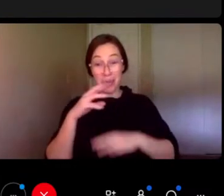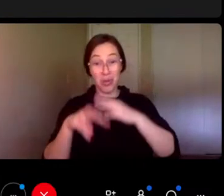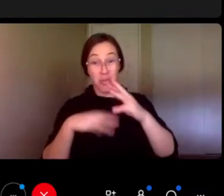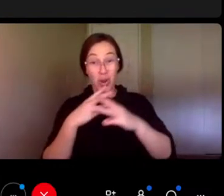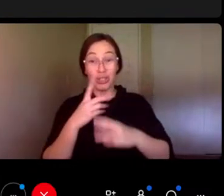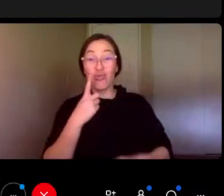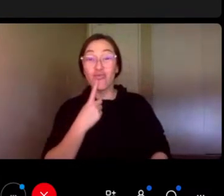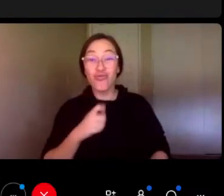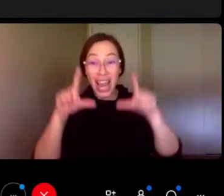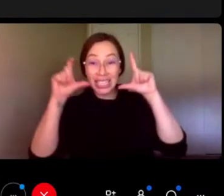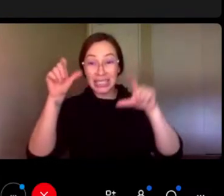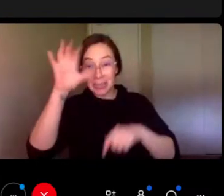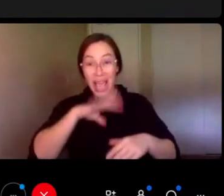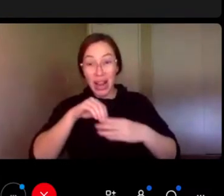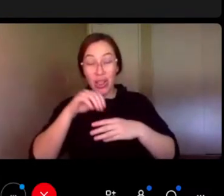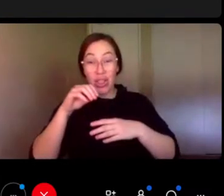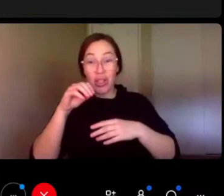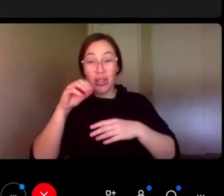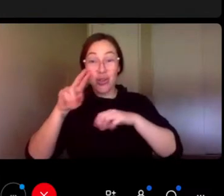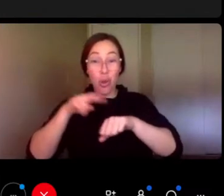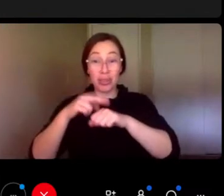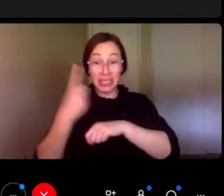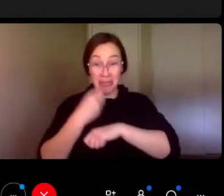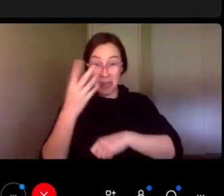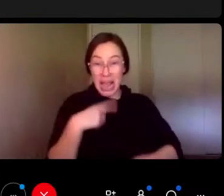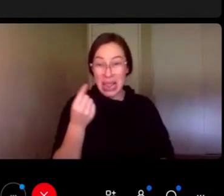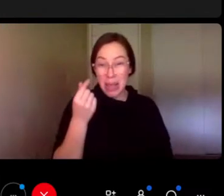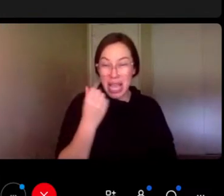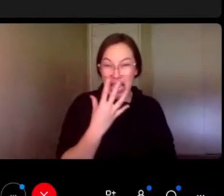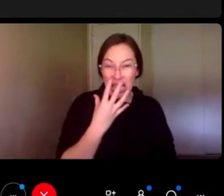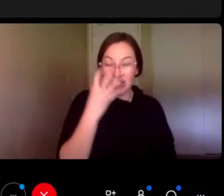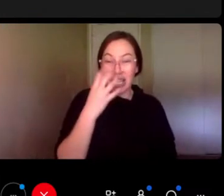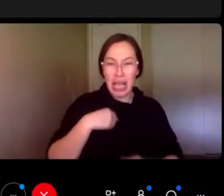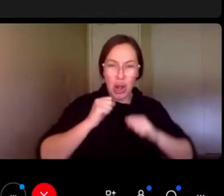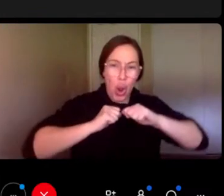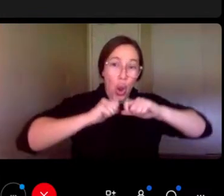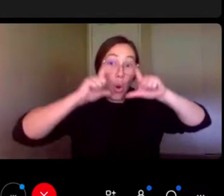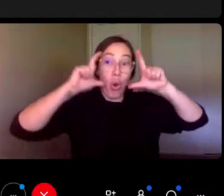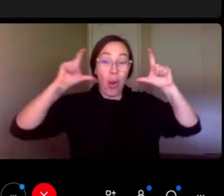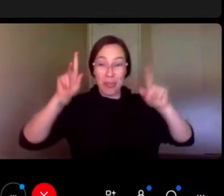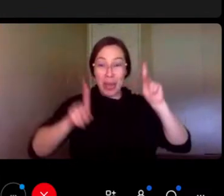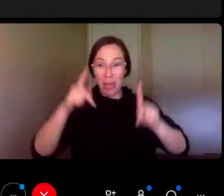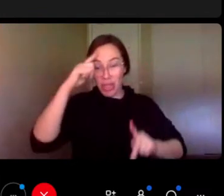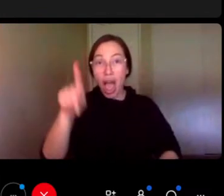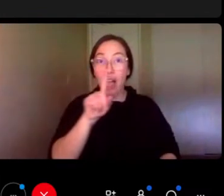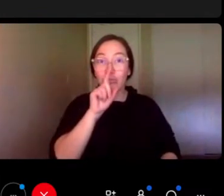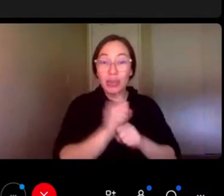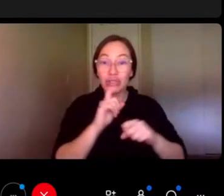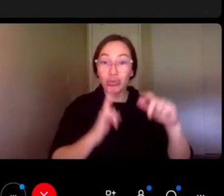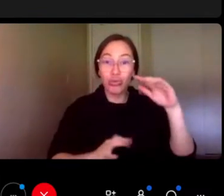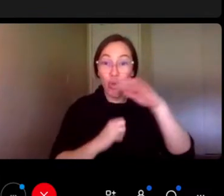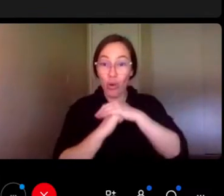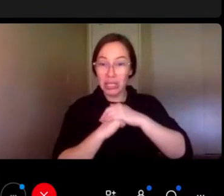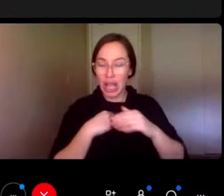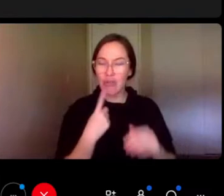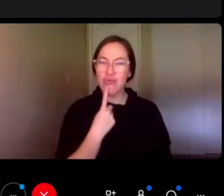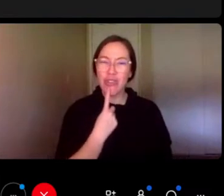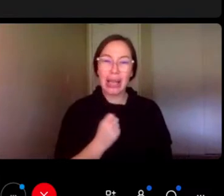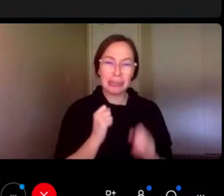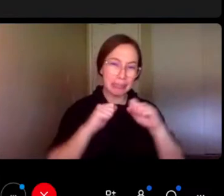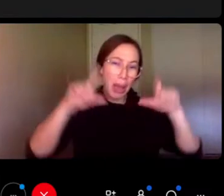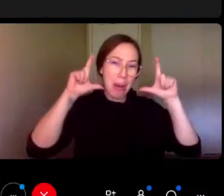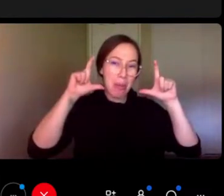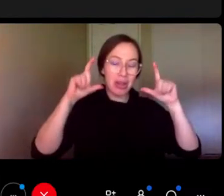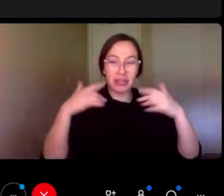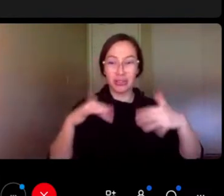normal day. But when I get a little irritated, I glow. People think I'm having a stroke. I turn bright red. So it was very